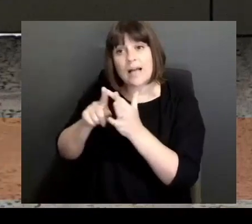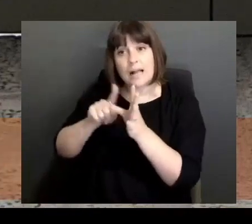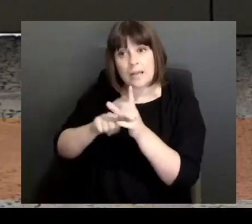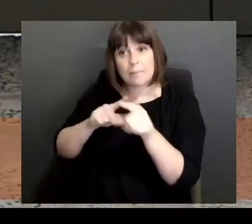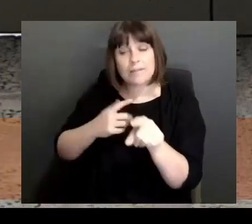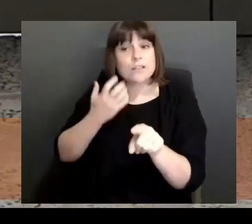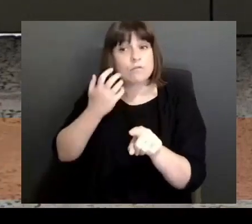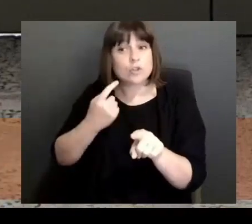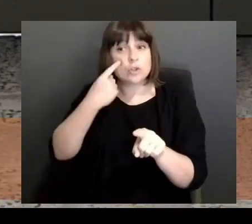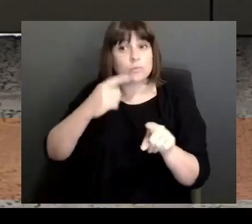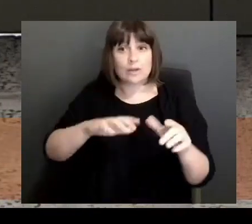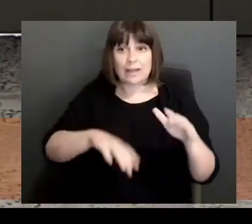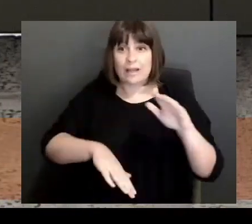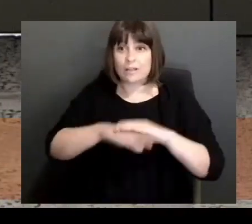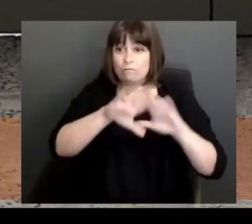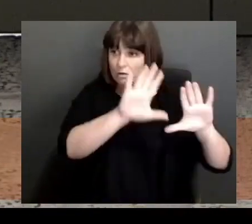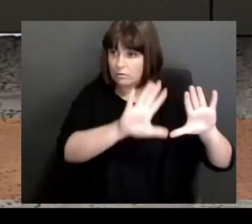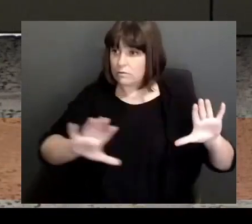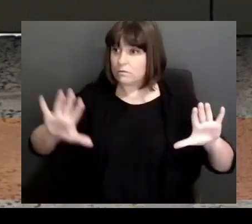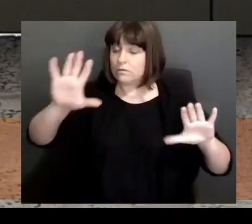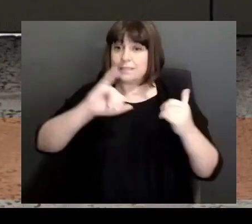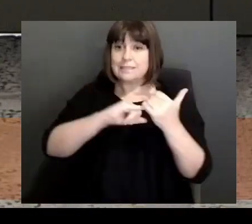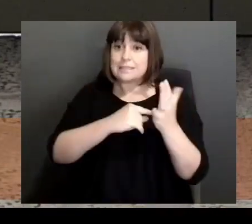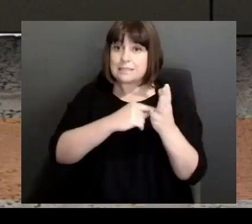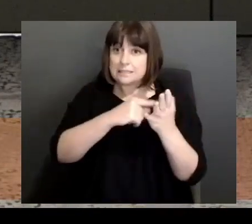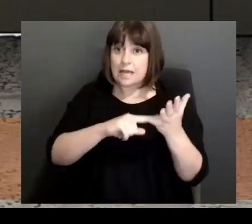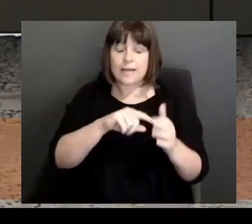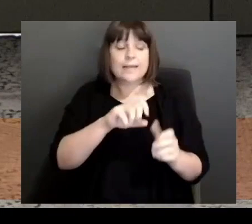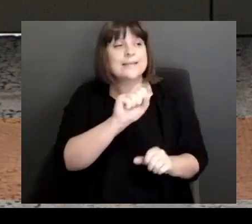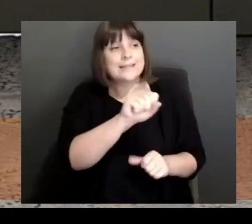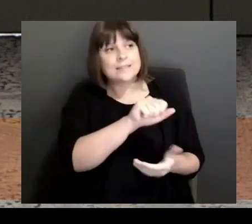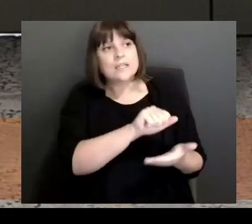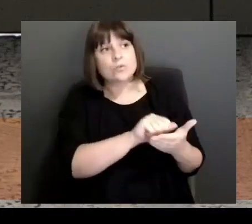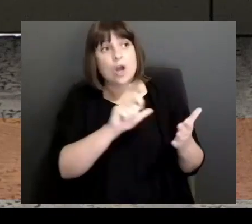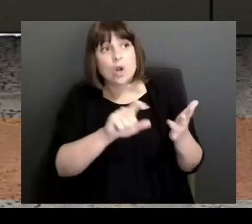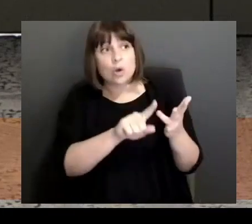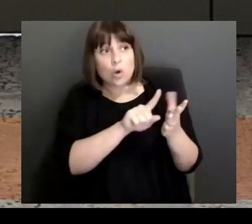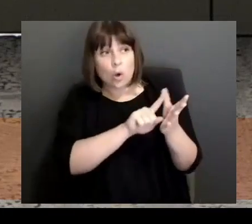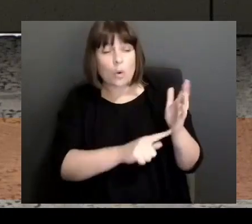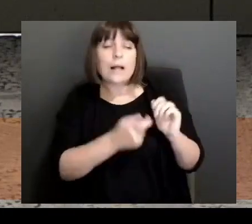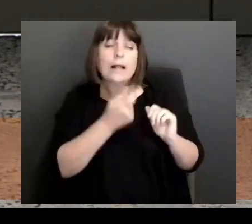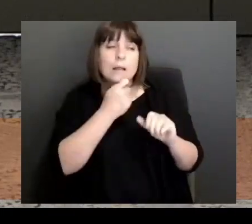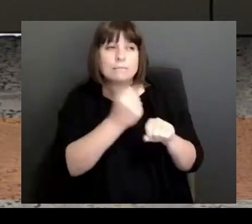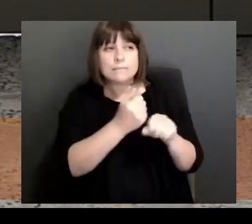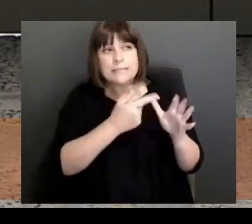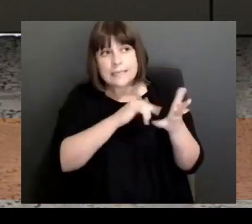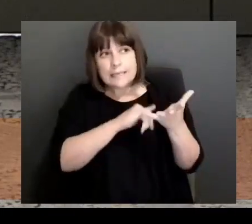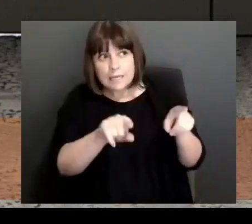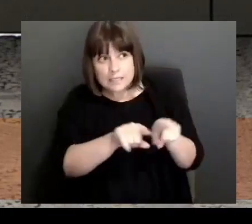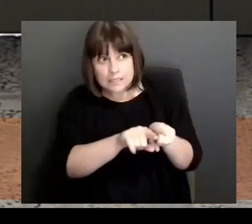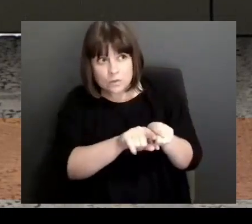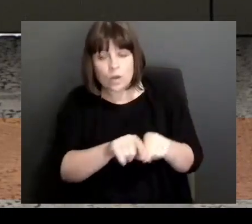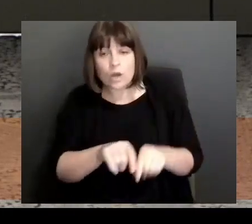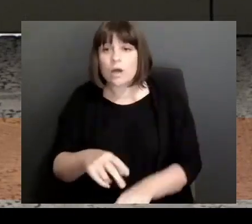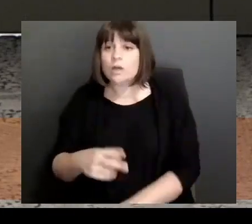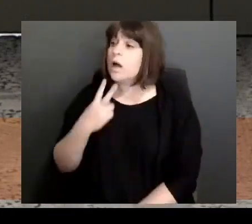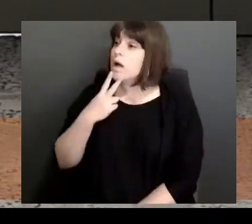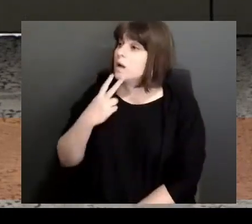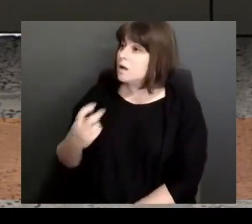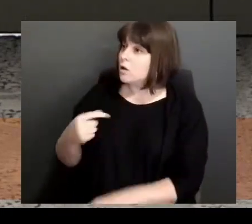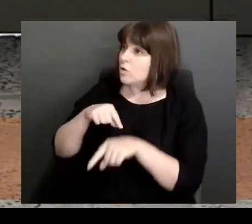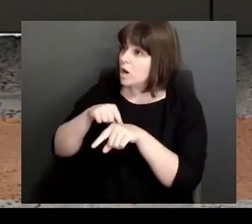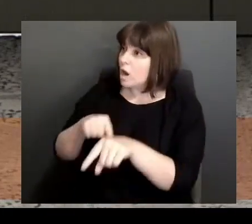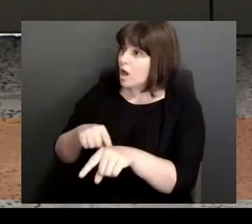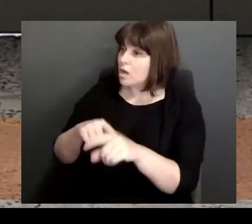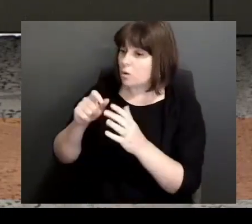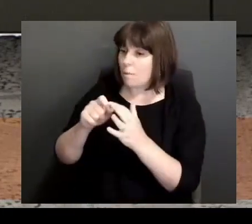That's correct. Primarily coal, a little bit of gas. Our electricity system relies on those power